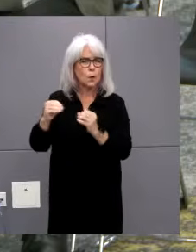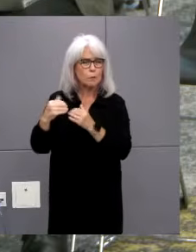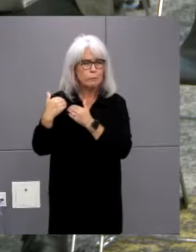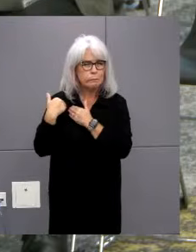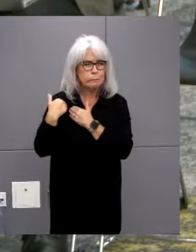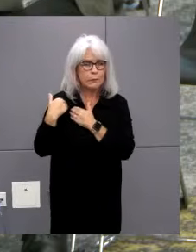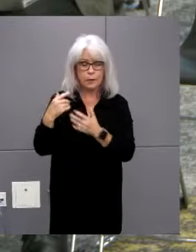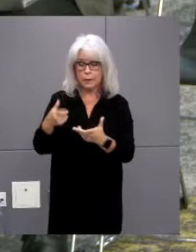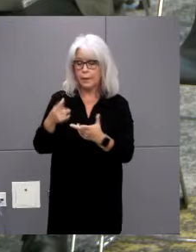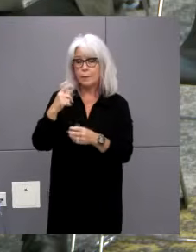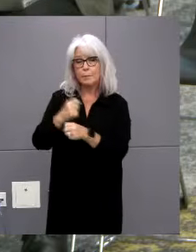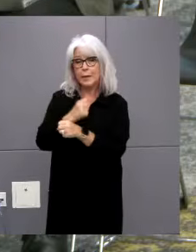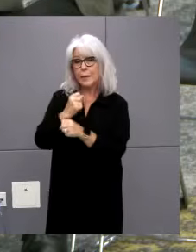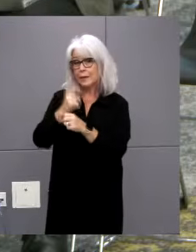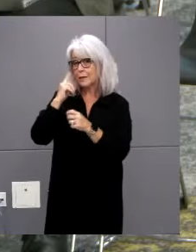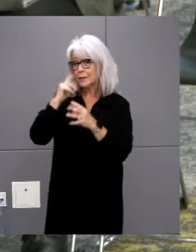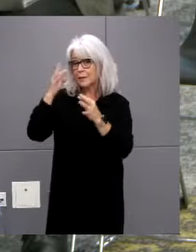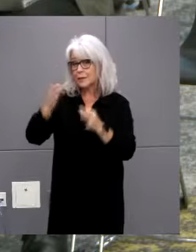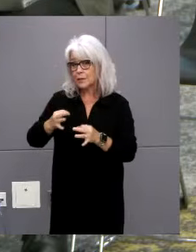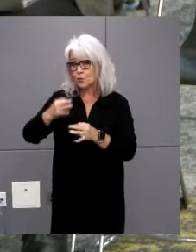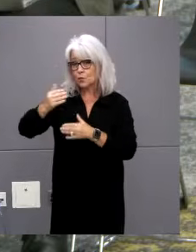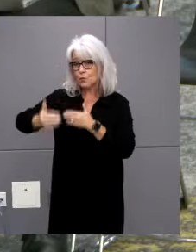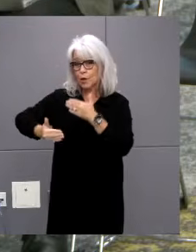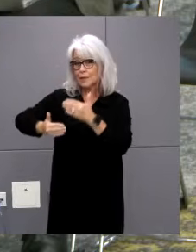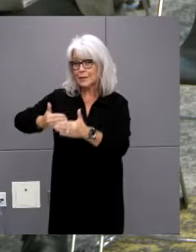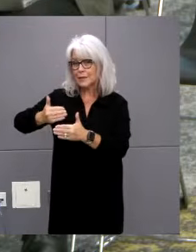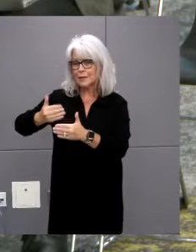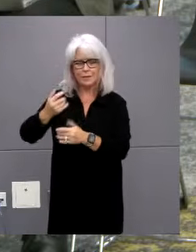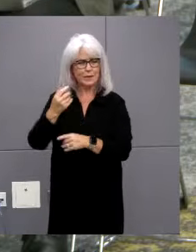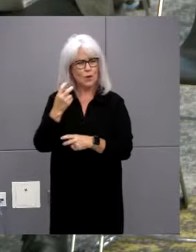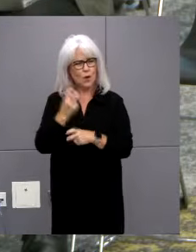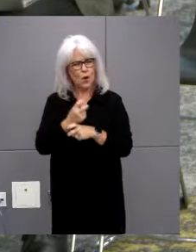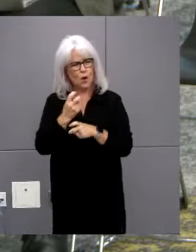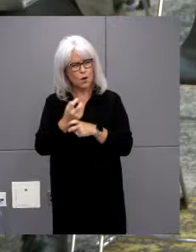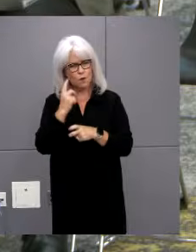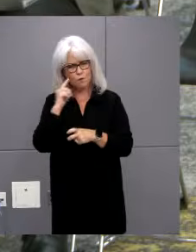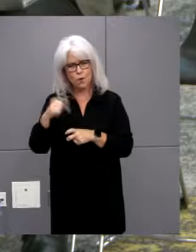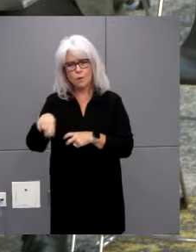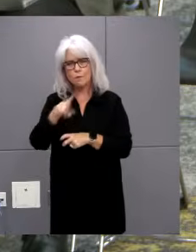the decision-making process harder for the public to follow.